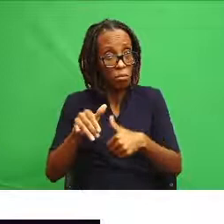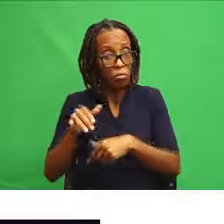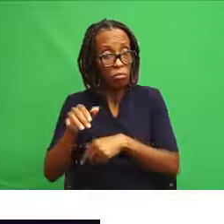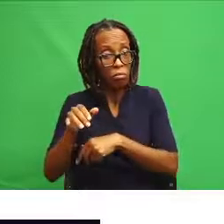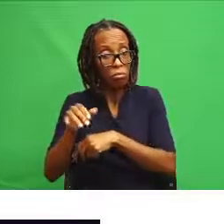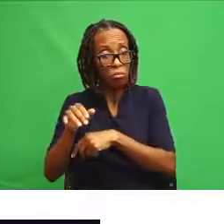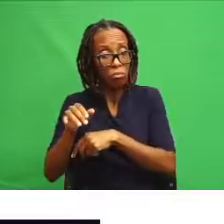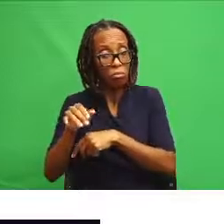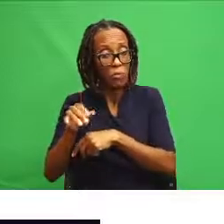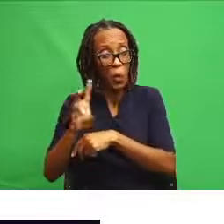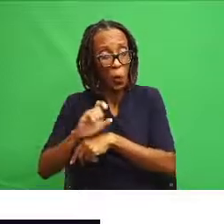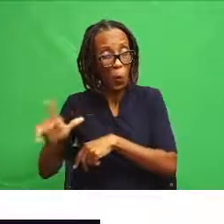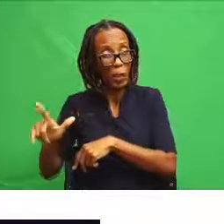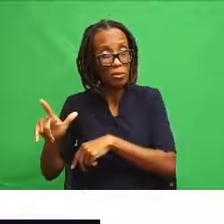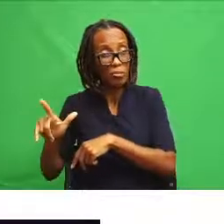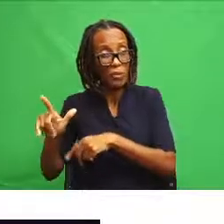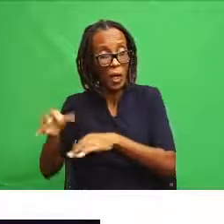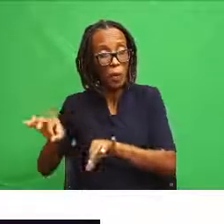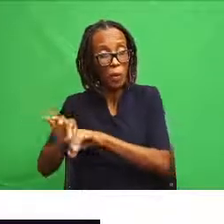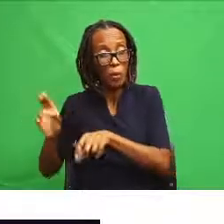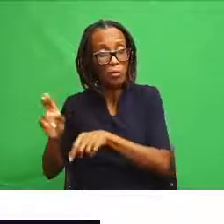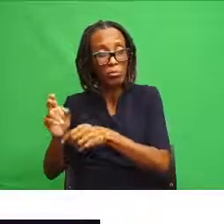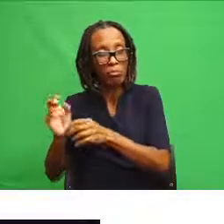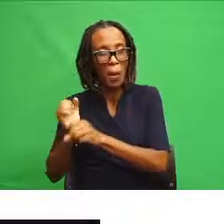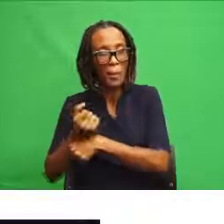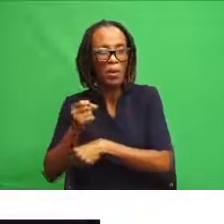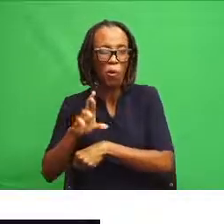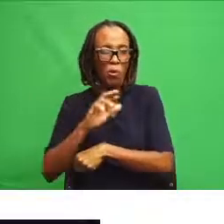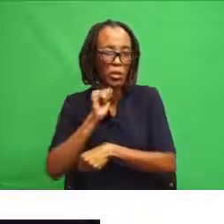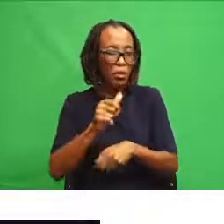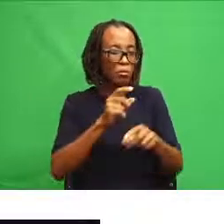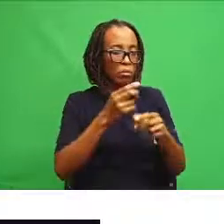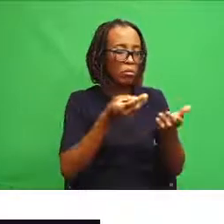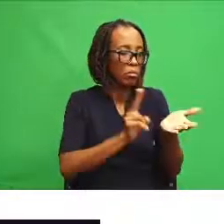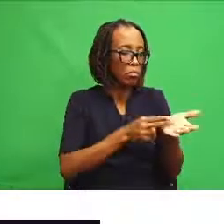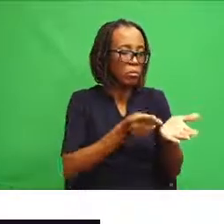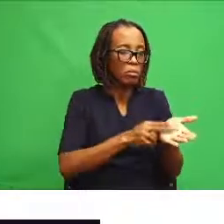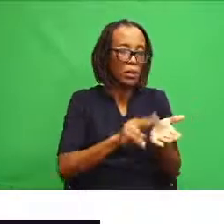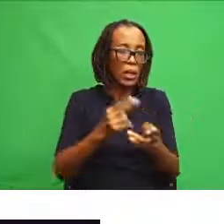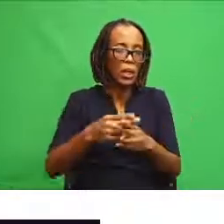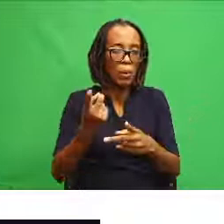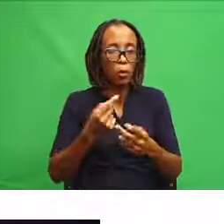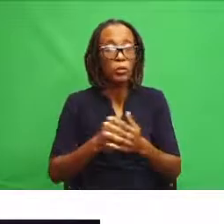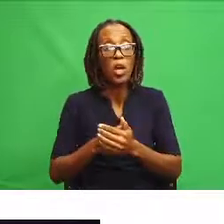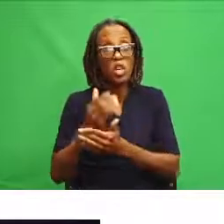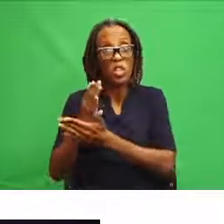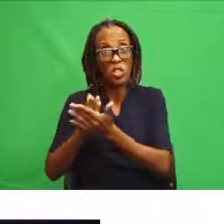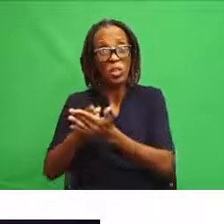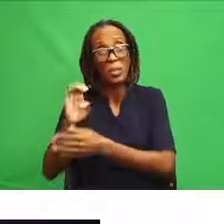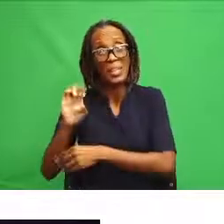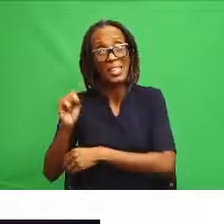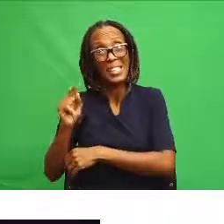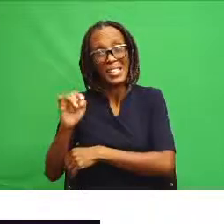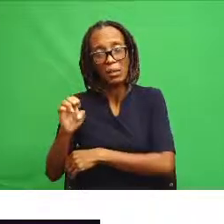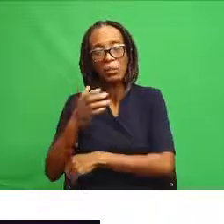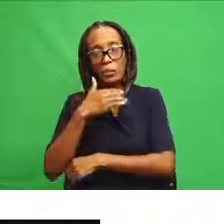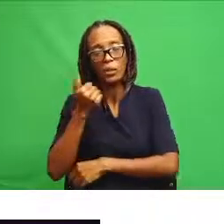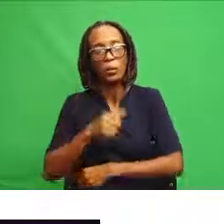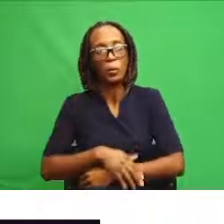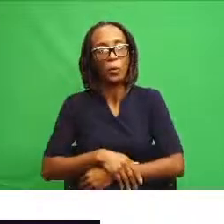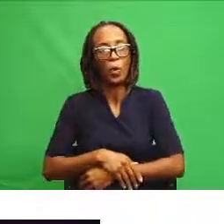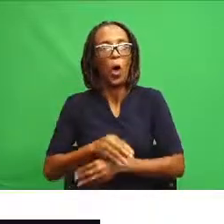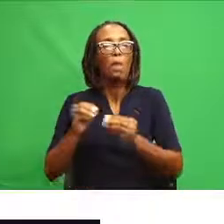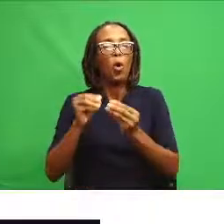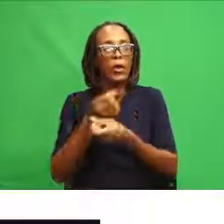we don't have the amount of time to deal with it now, because there are some estates, depending upon the size, where it may make more sense